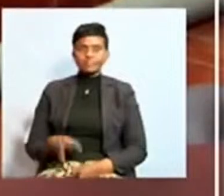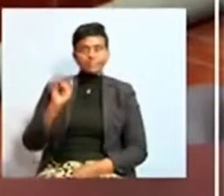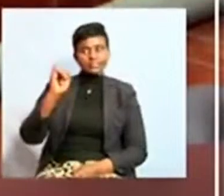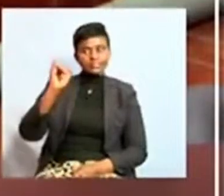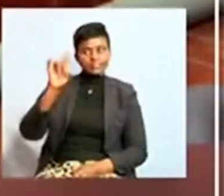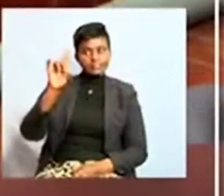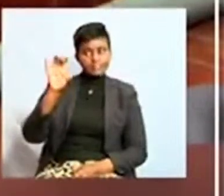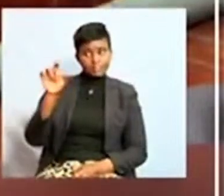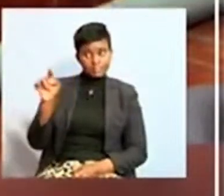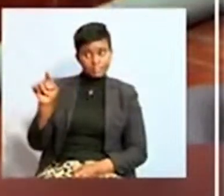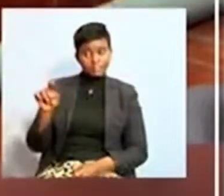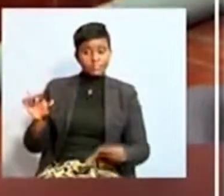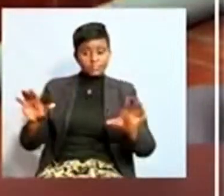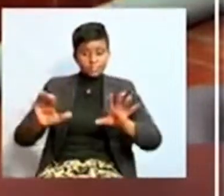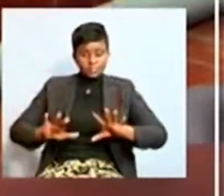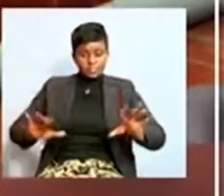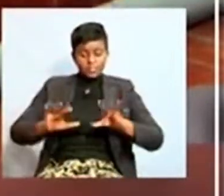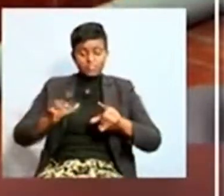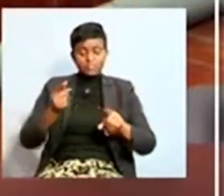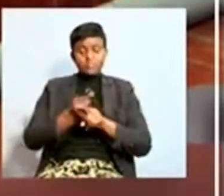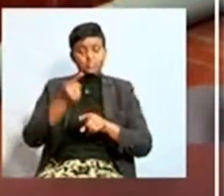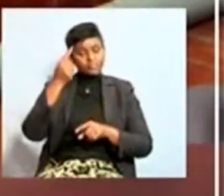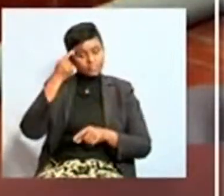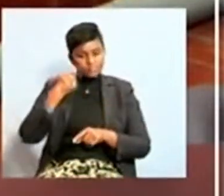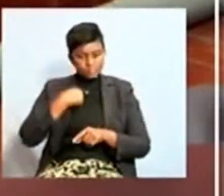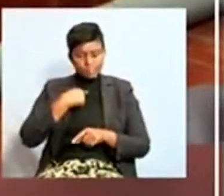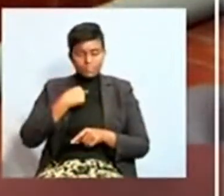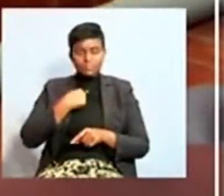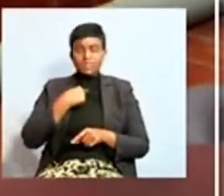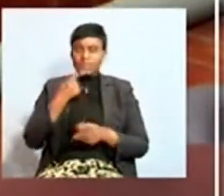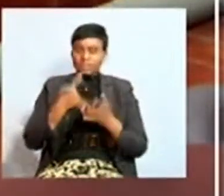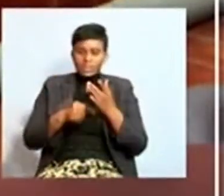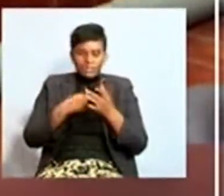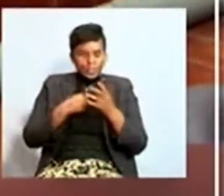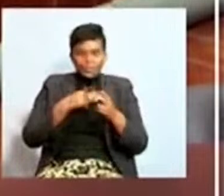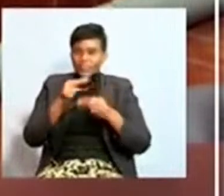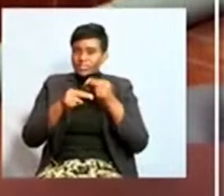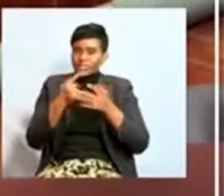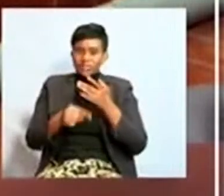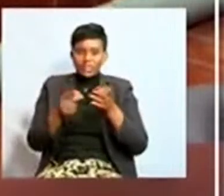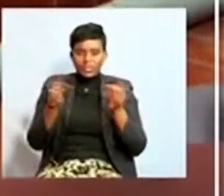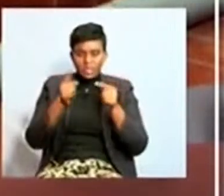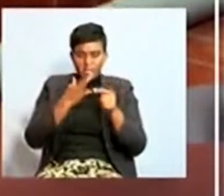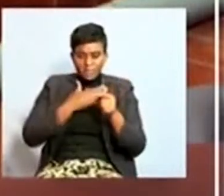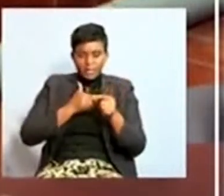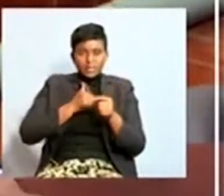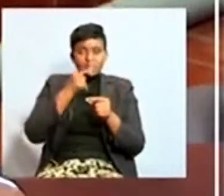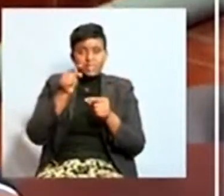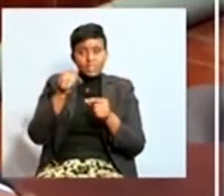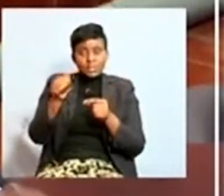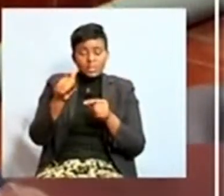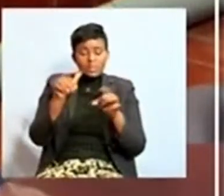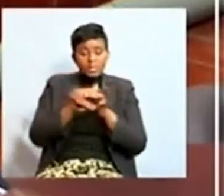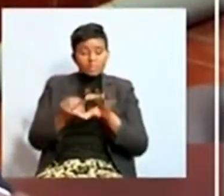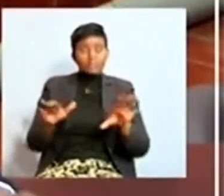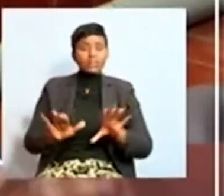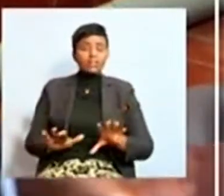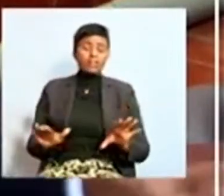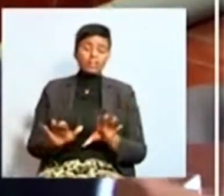IDC is on the ground for me. That's what do I mean when I say you are on the